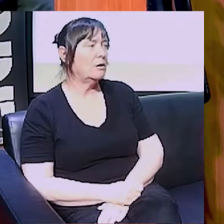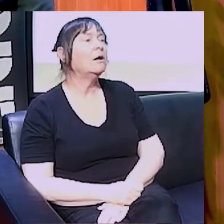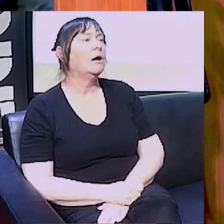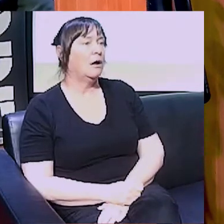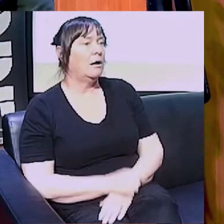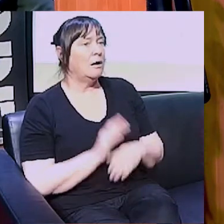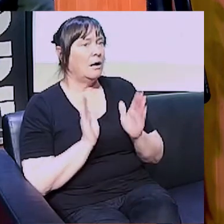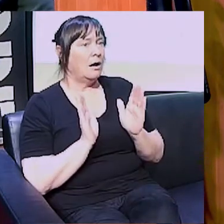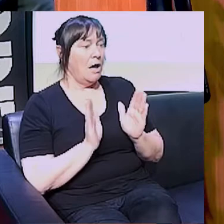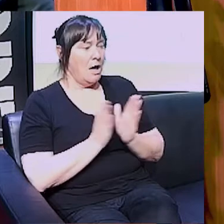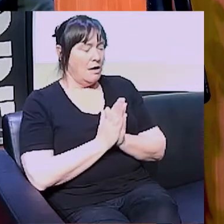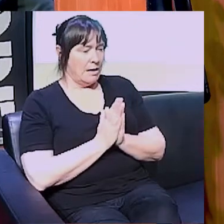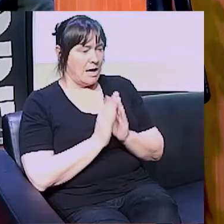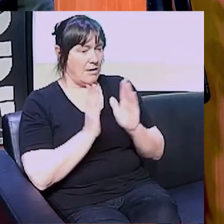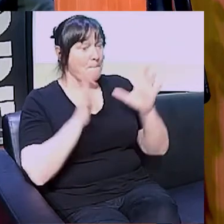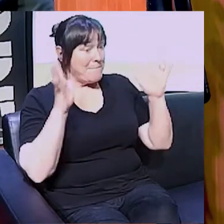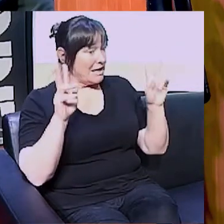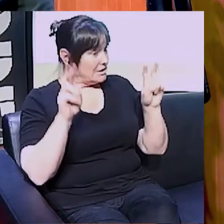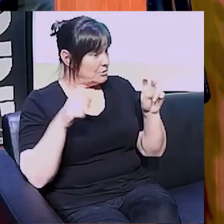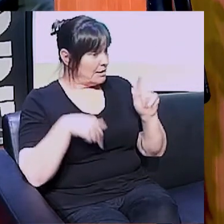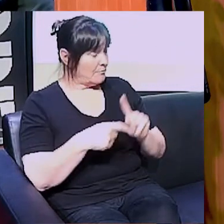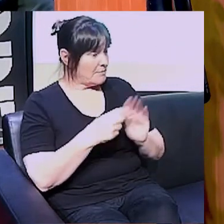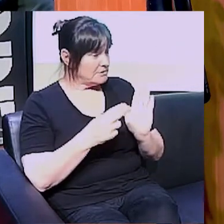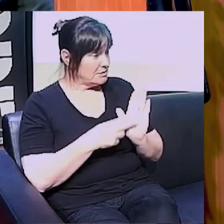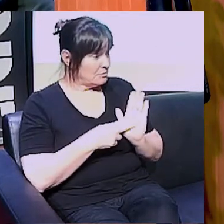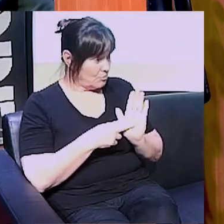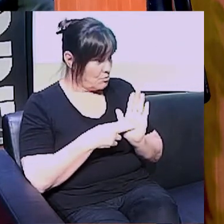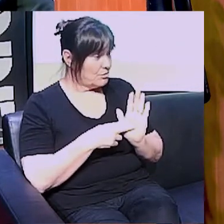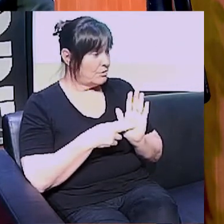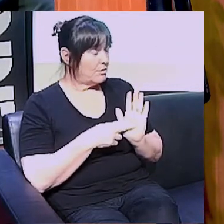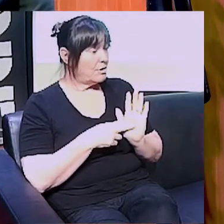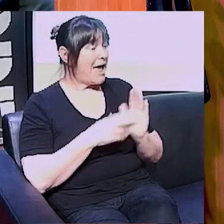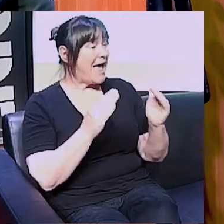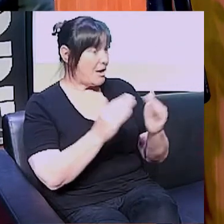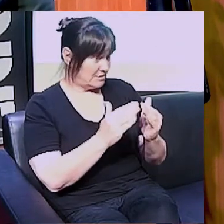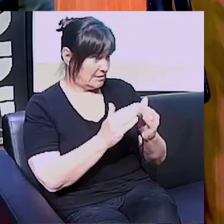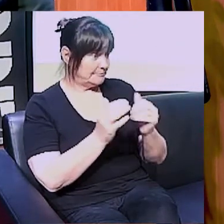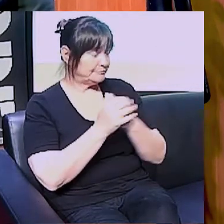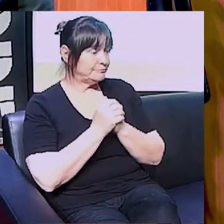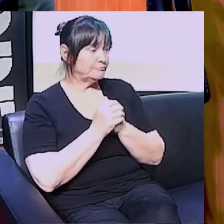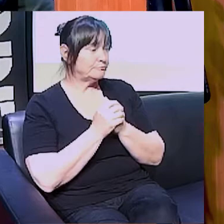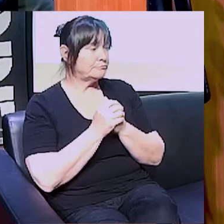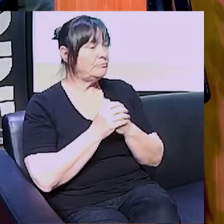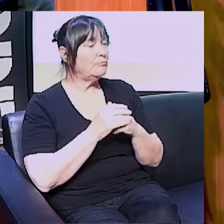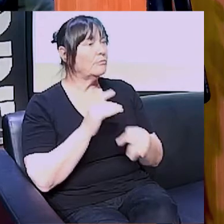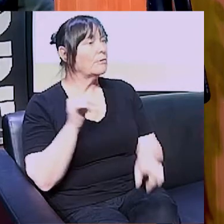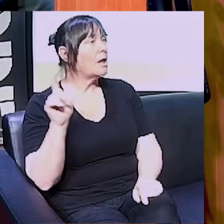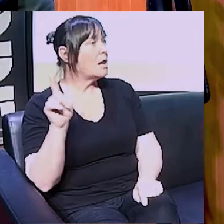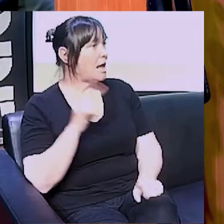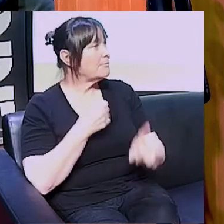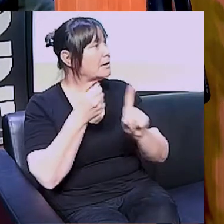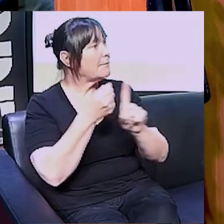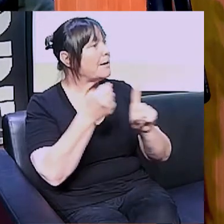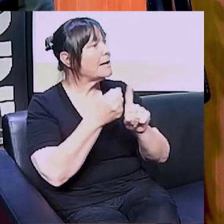Housing a huge issue in Palmerston North, as yes. we've said. There was talk, Labour campaigned, I think, for a capital gains